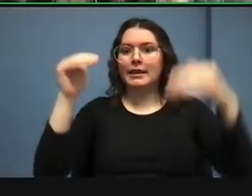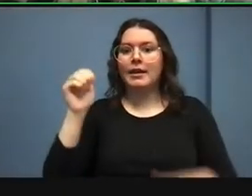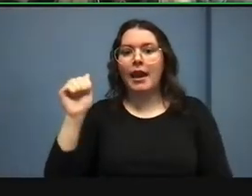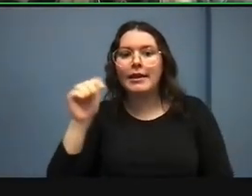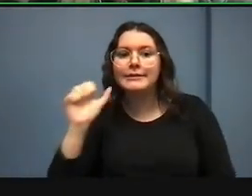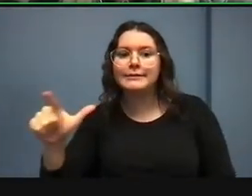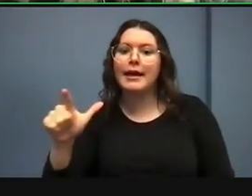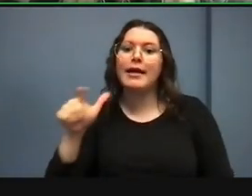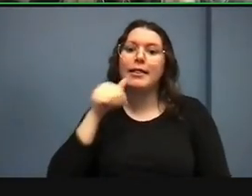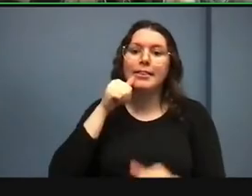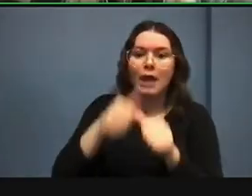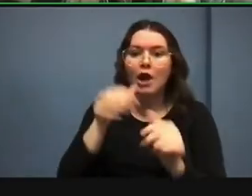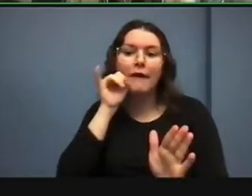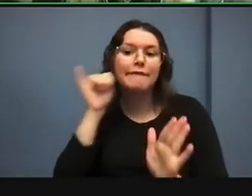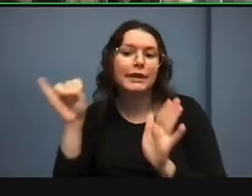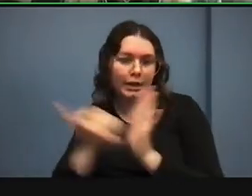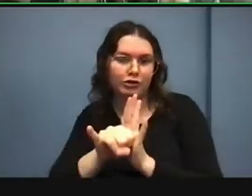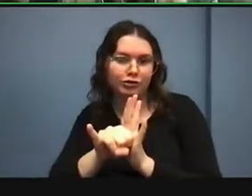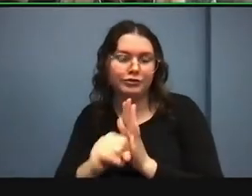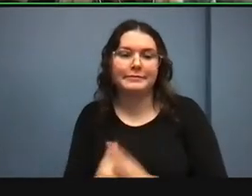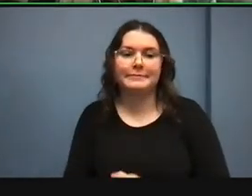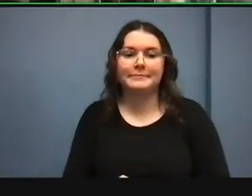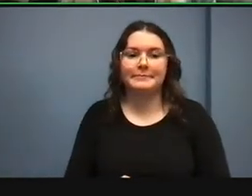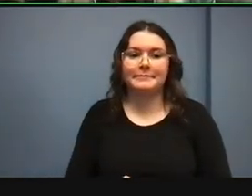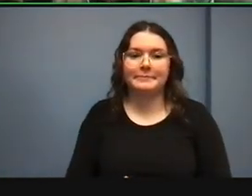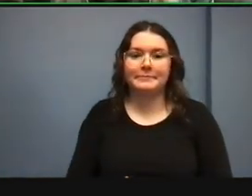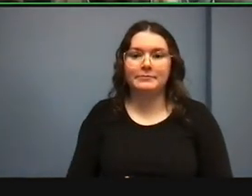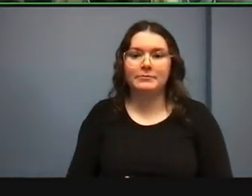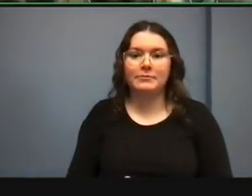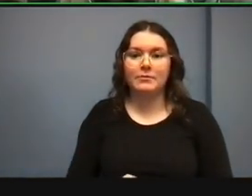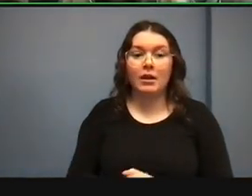increasing ASL letter identification.